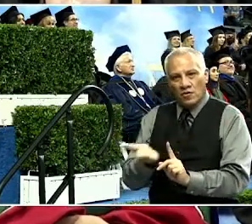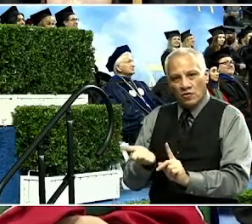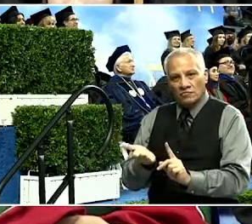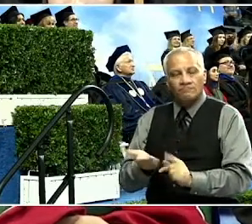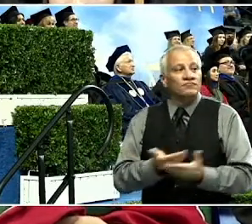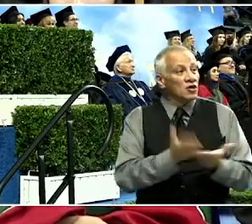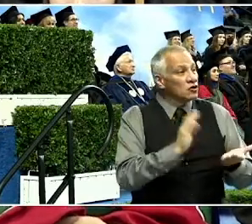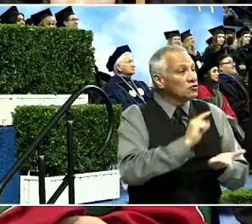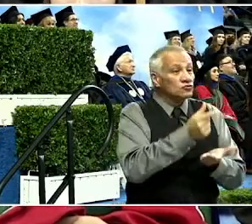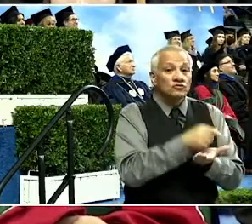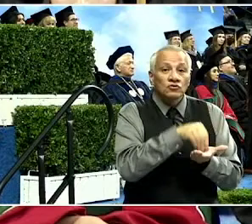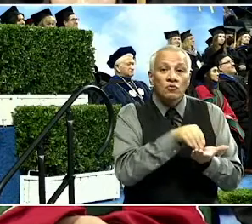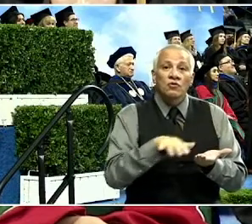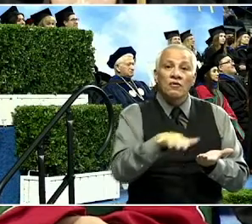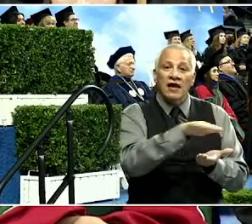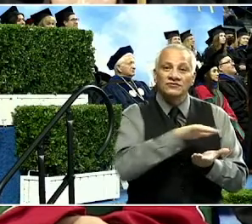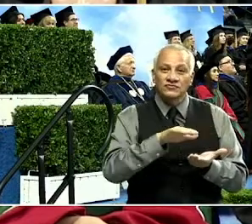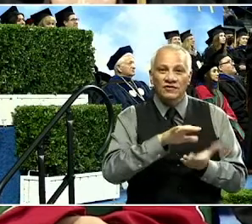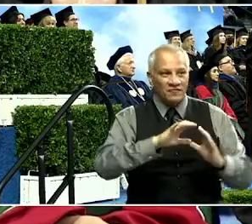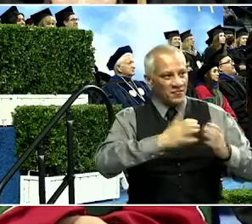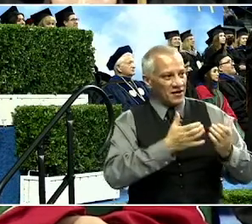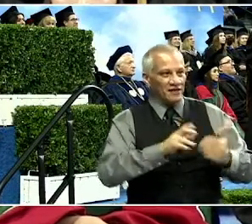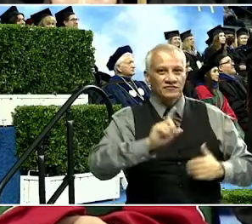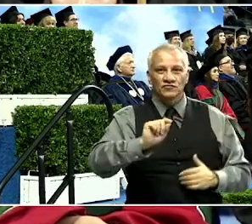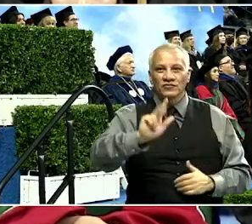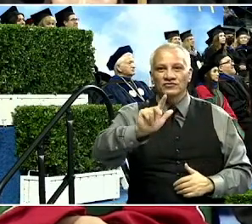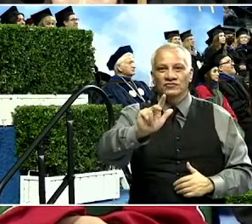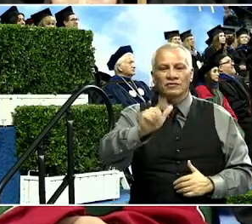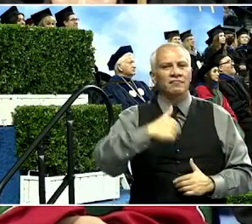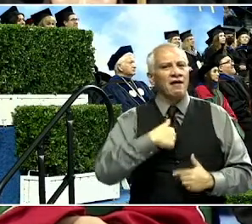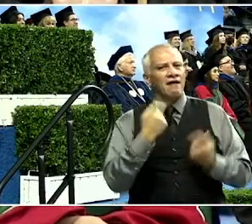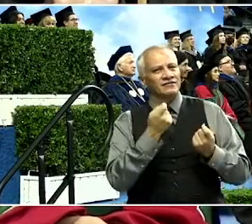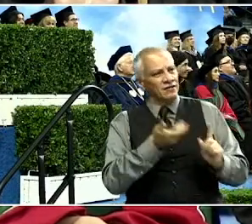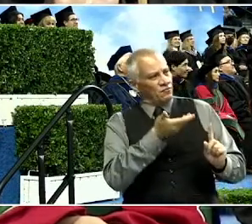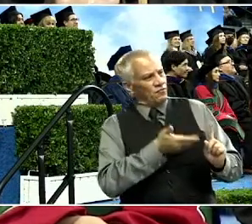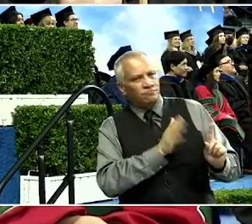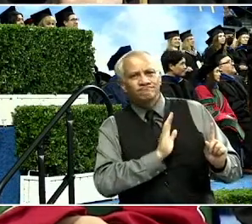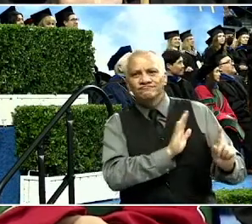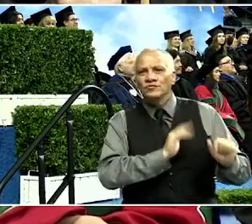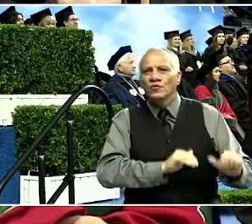Graduates of the class of 2023, I celebrate your achievements